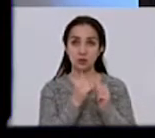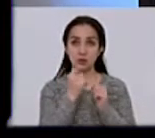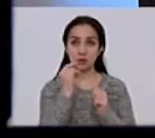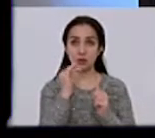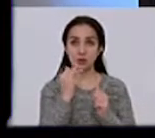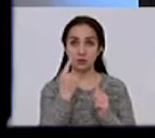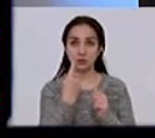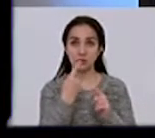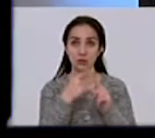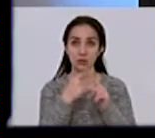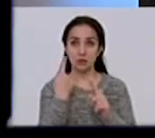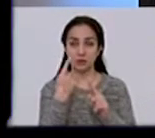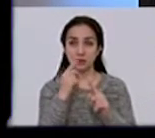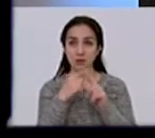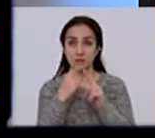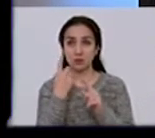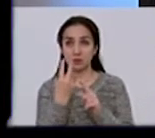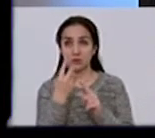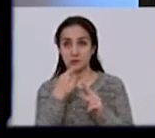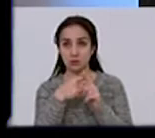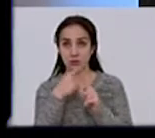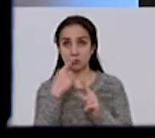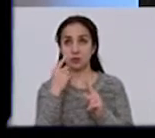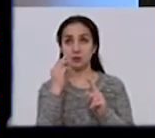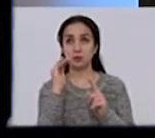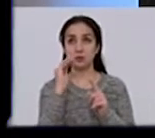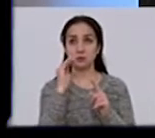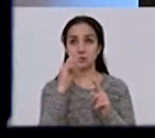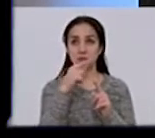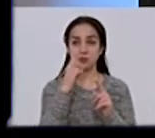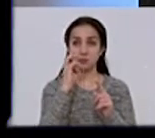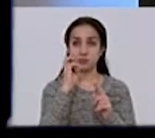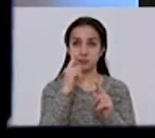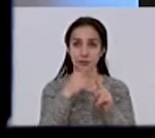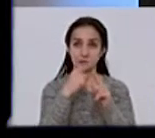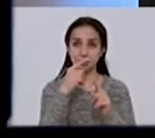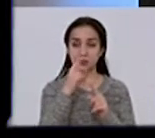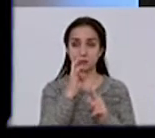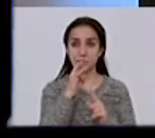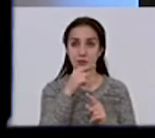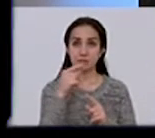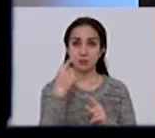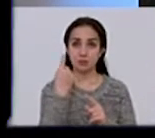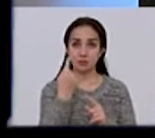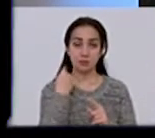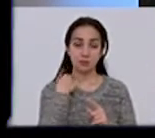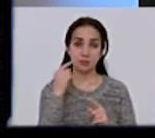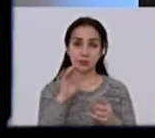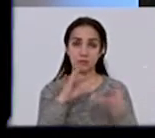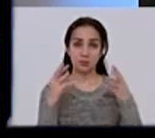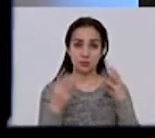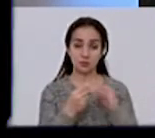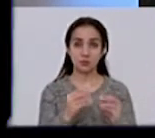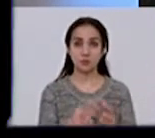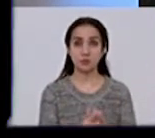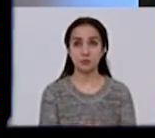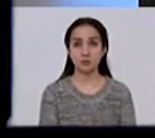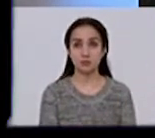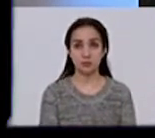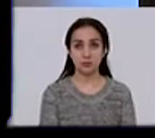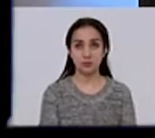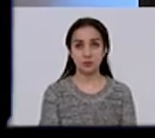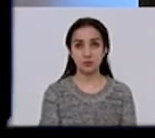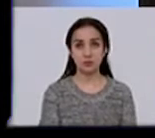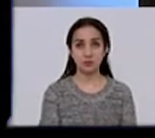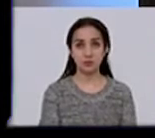x2 hamda xn minus 1 qiymatlarning funksiyalardagi qiymatlari yig'indisi.